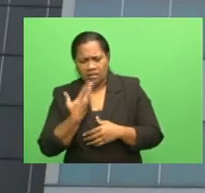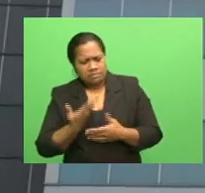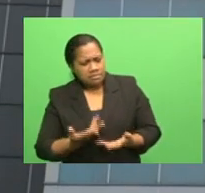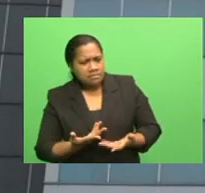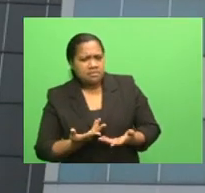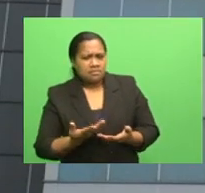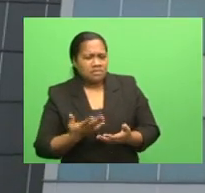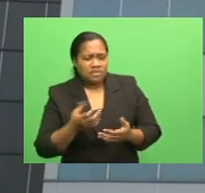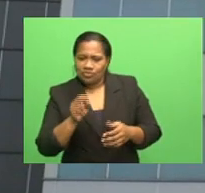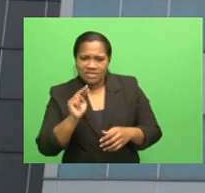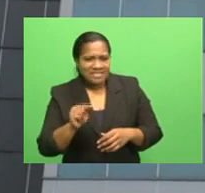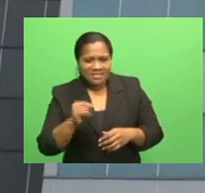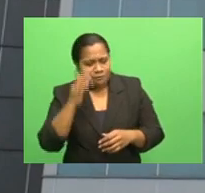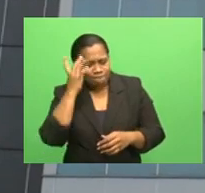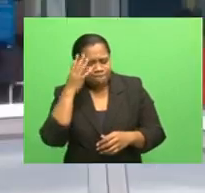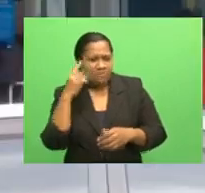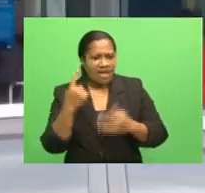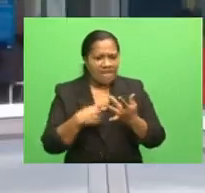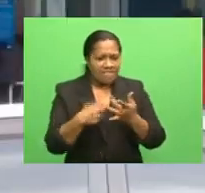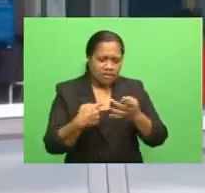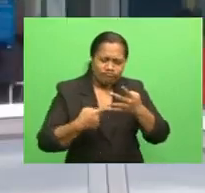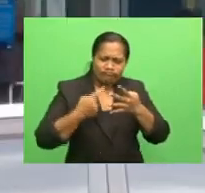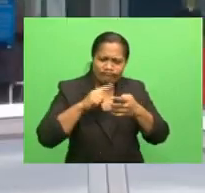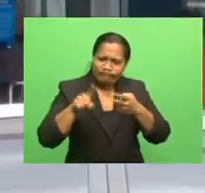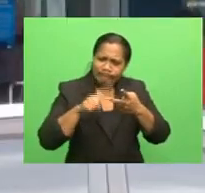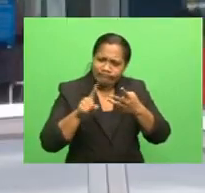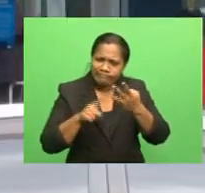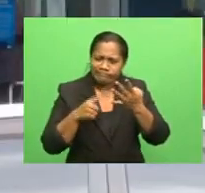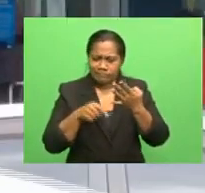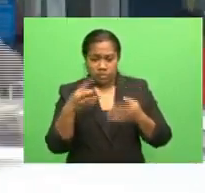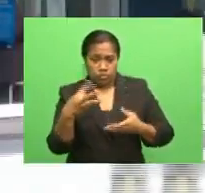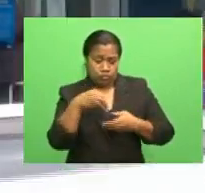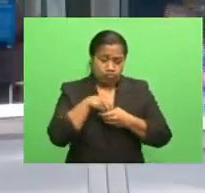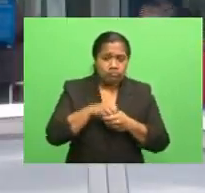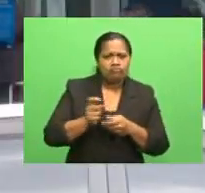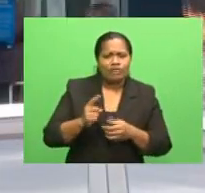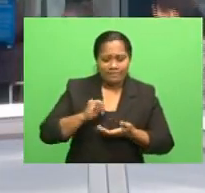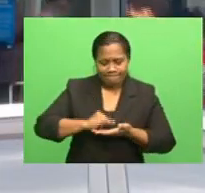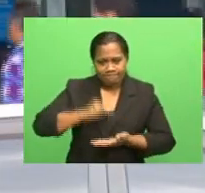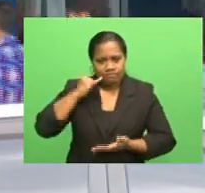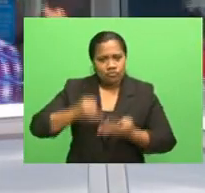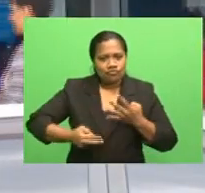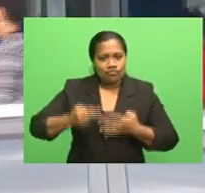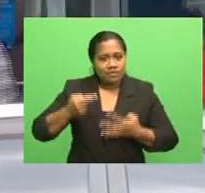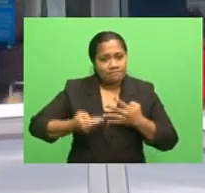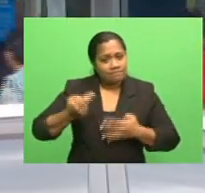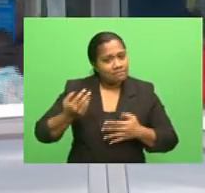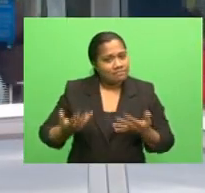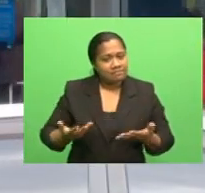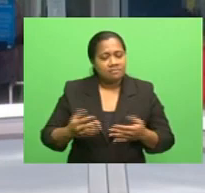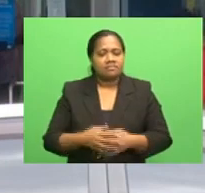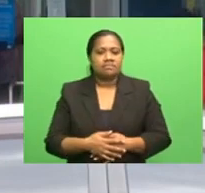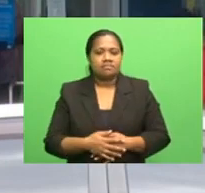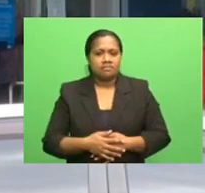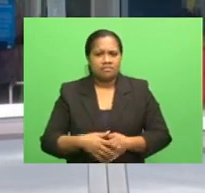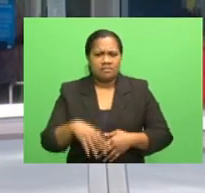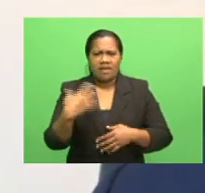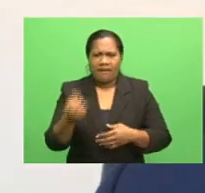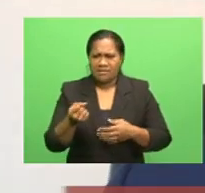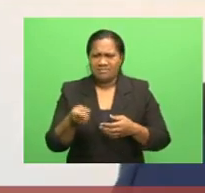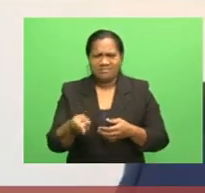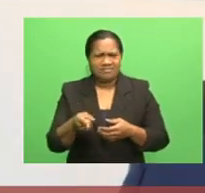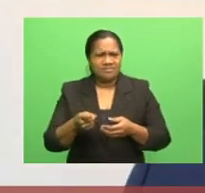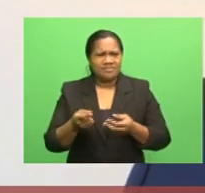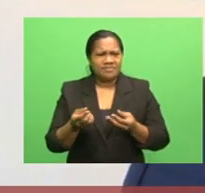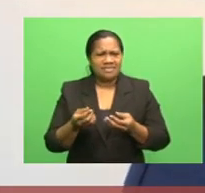that they need to consider that will influence interest rates. Having a lot of low liquidity does not really mean that you have a lower interest